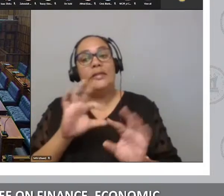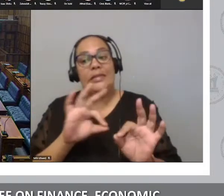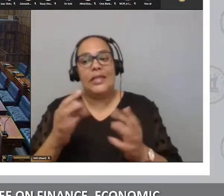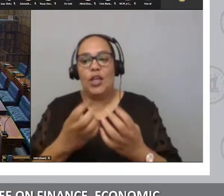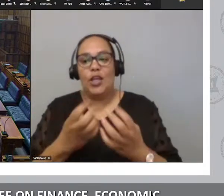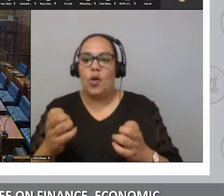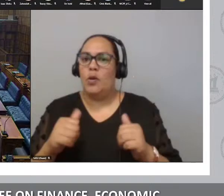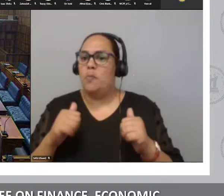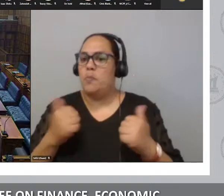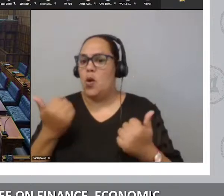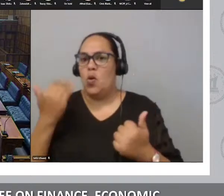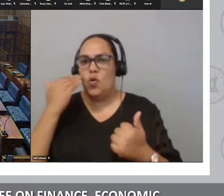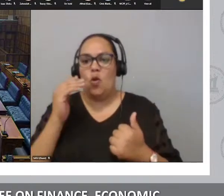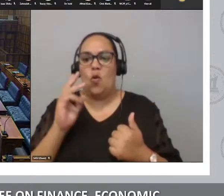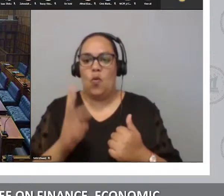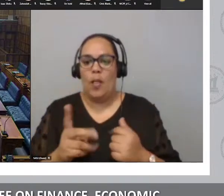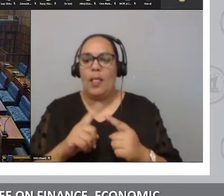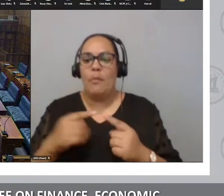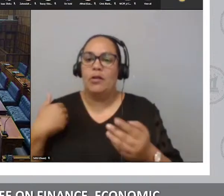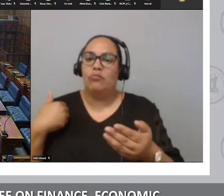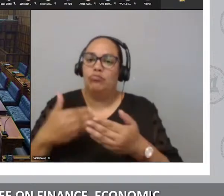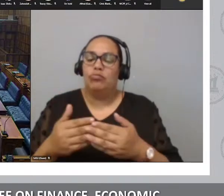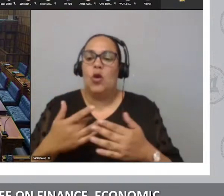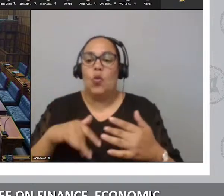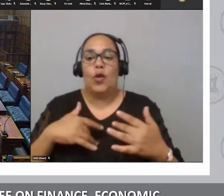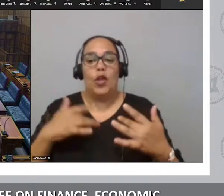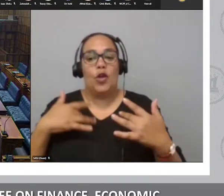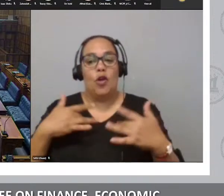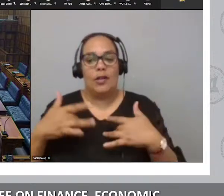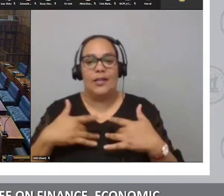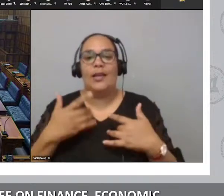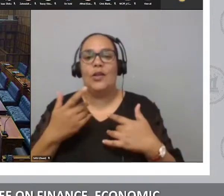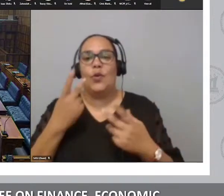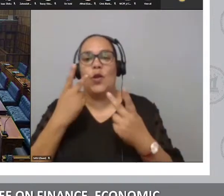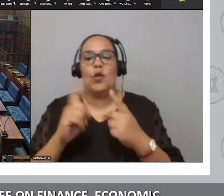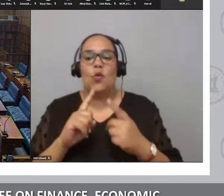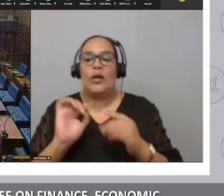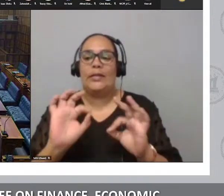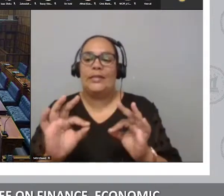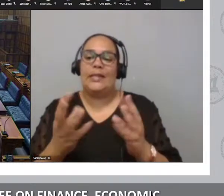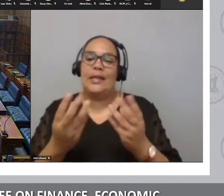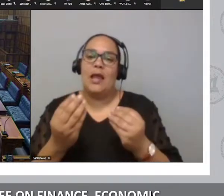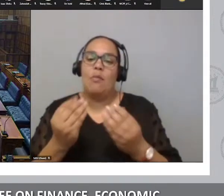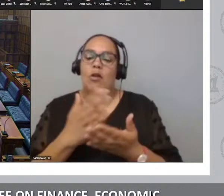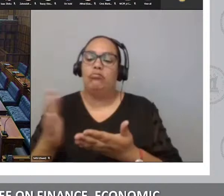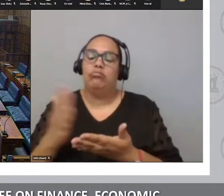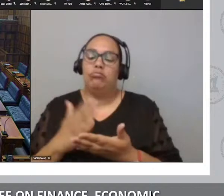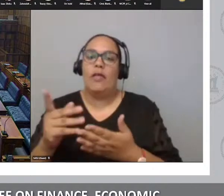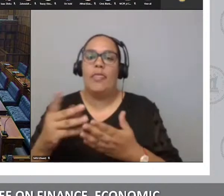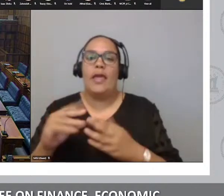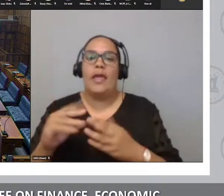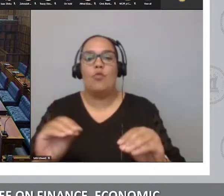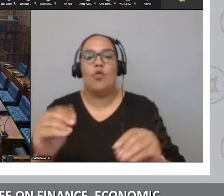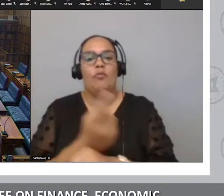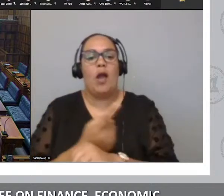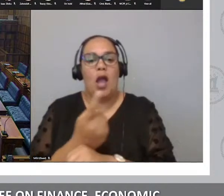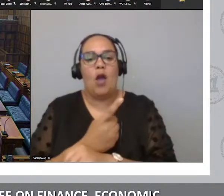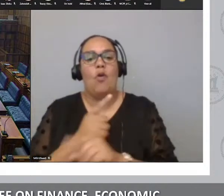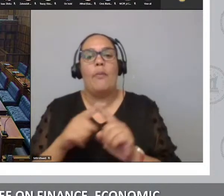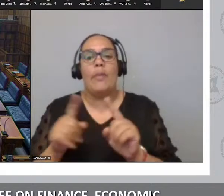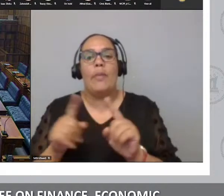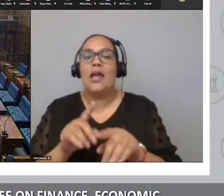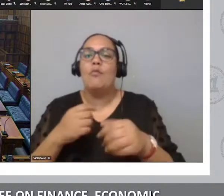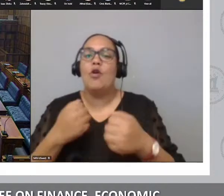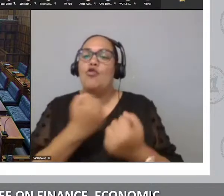that's very good to know um as far as the V are concerned if you go look at the at the discharge figures or the load or the crane moves per hour figures or the even the truck